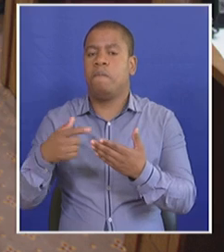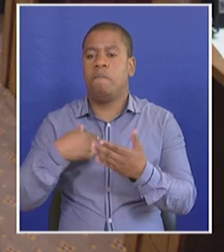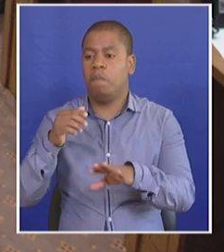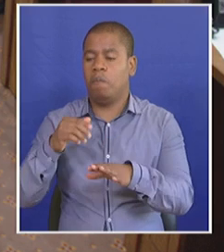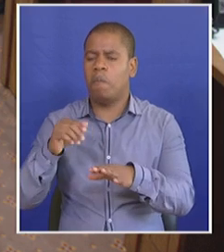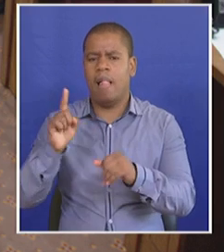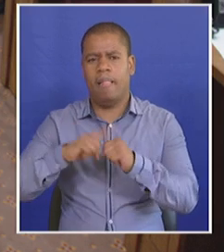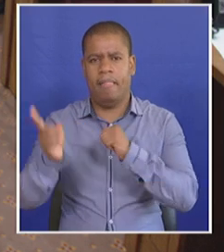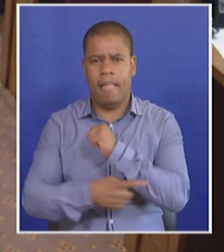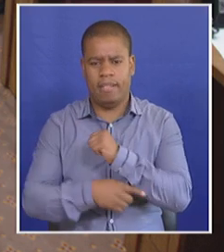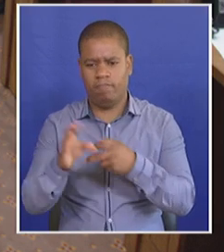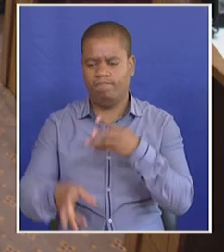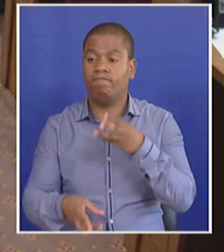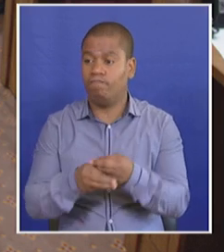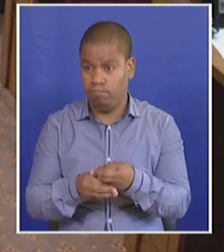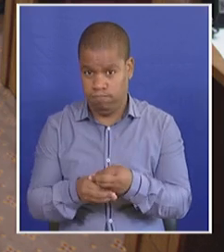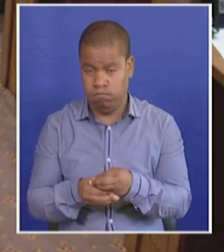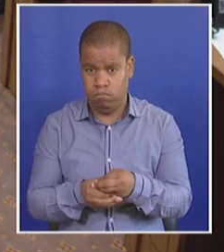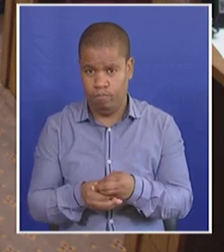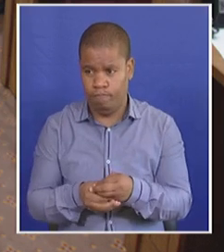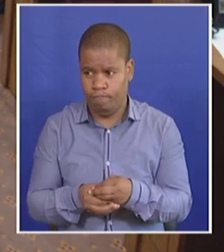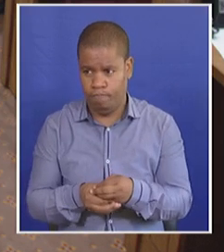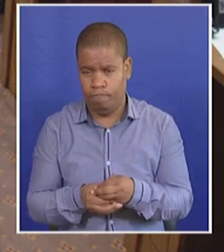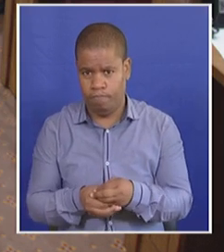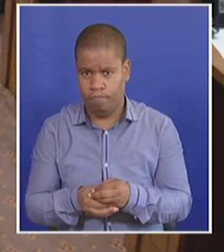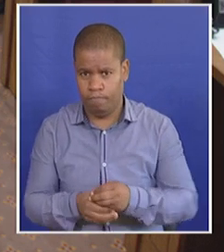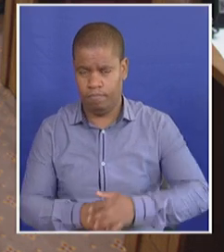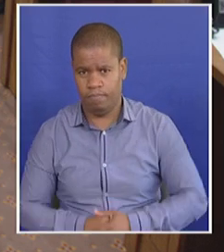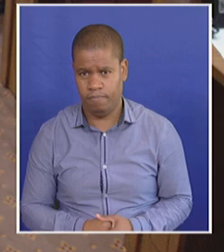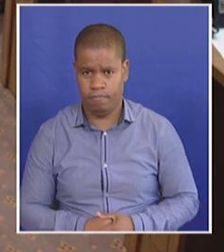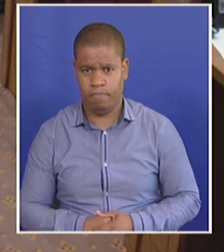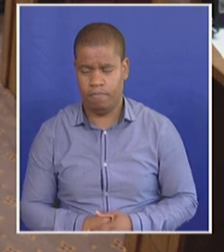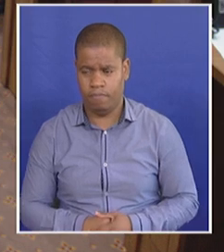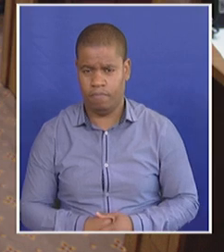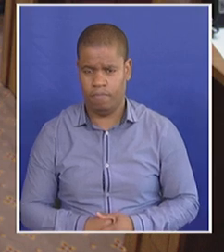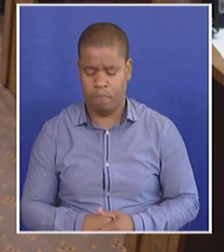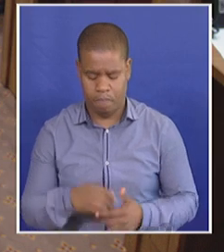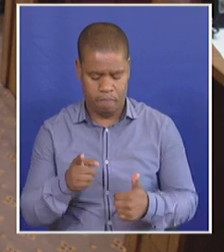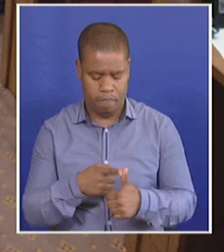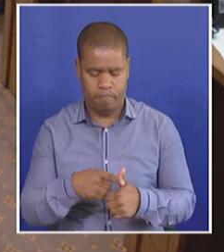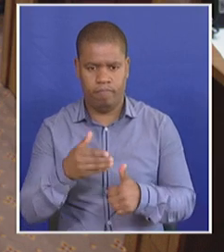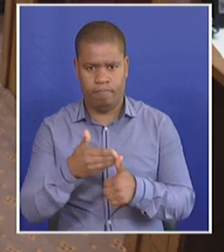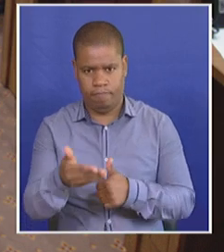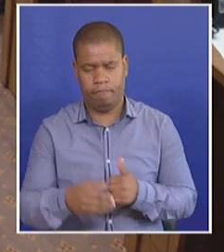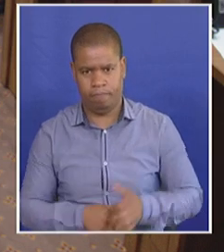last supplementary. Do I have a hand, Honorable Warner, in that? Honorable Terblanche?